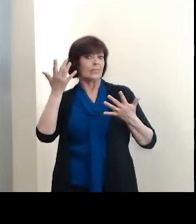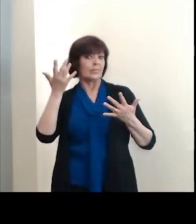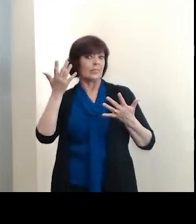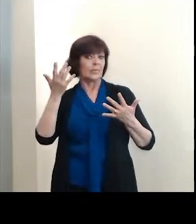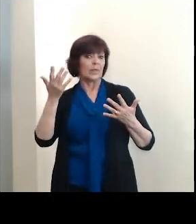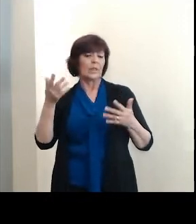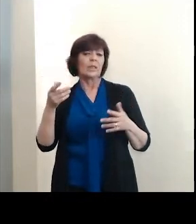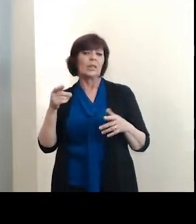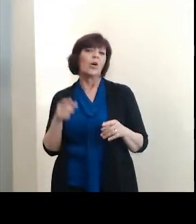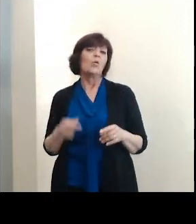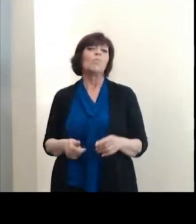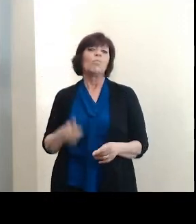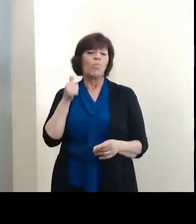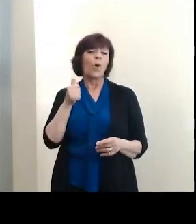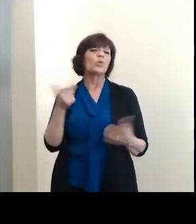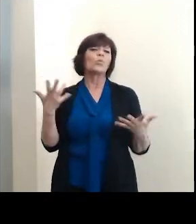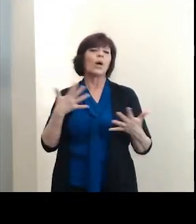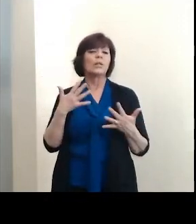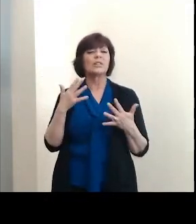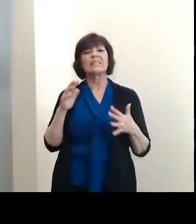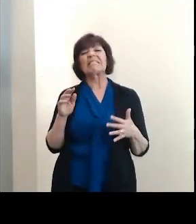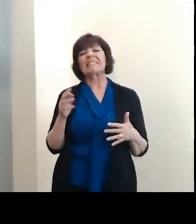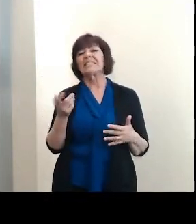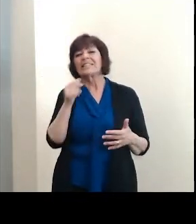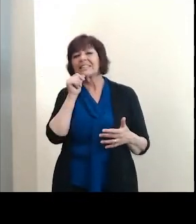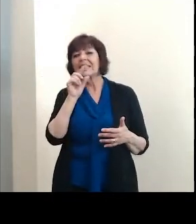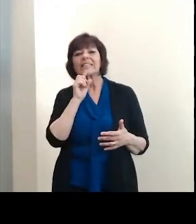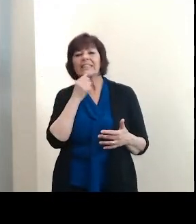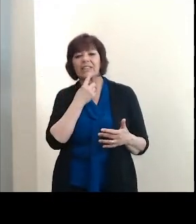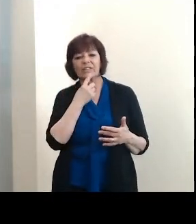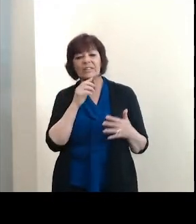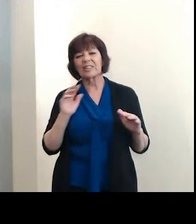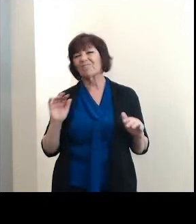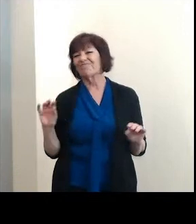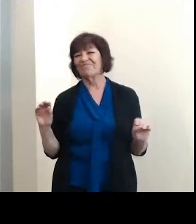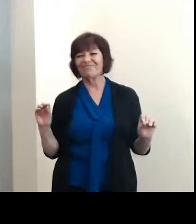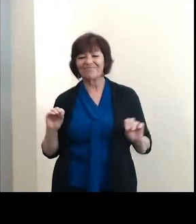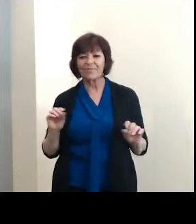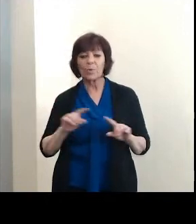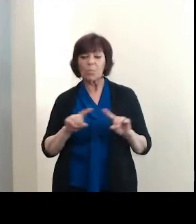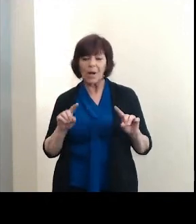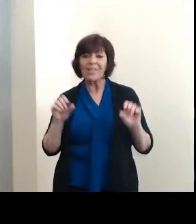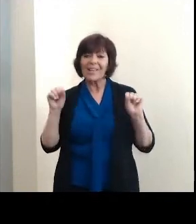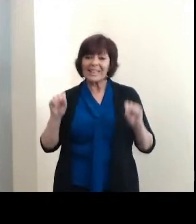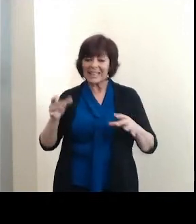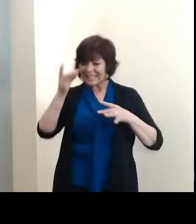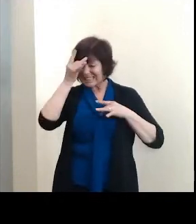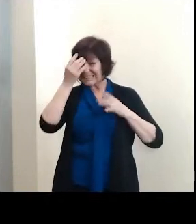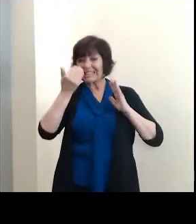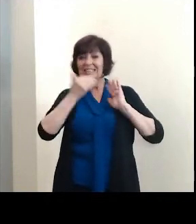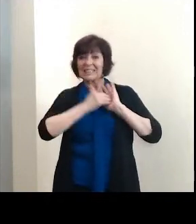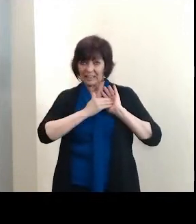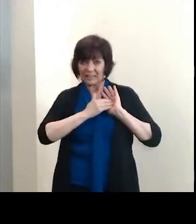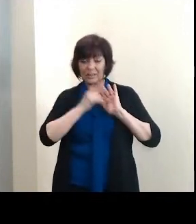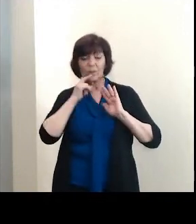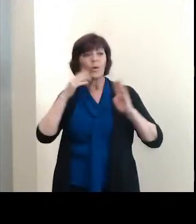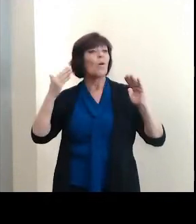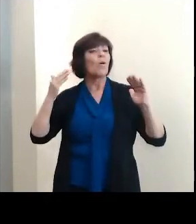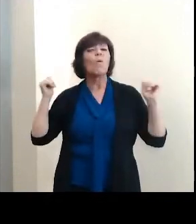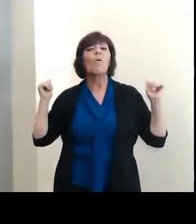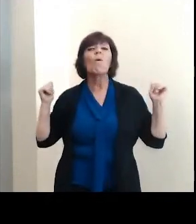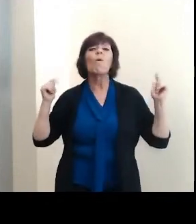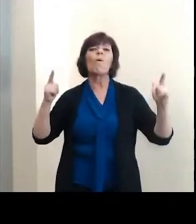worst thing that most of them are dealing with is a mild form. But that doesn't mean they can't catch it again. So what we're hopeful is that everyone